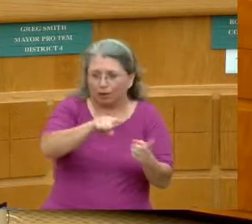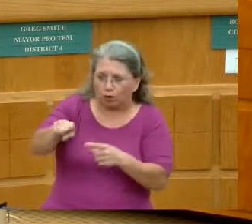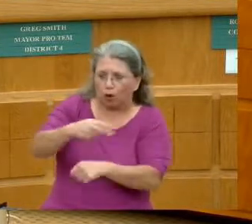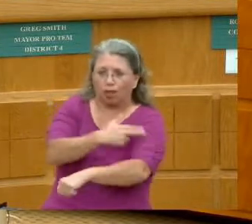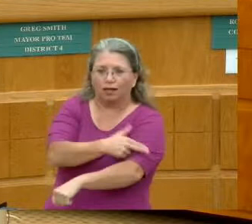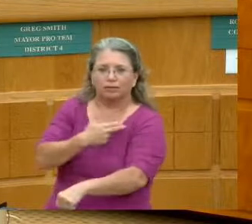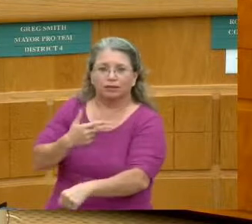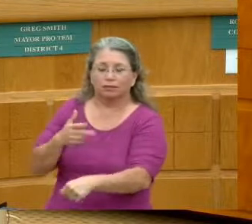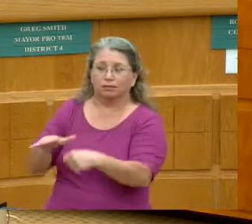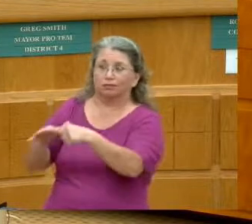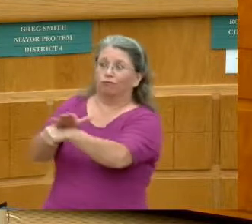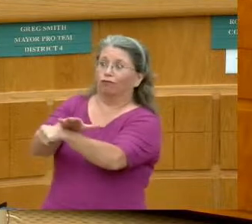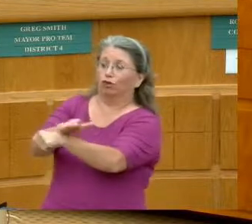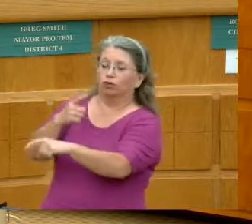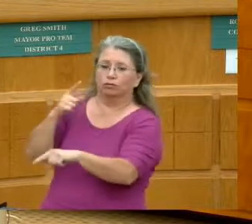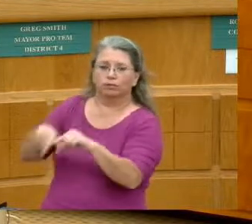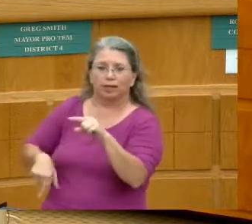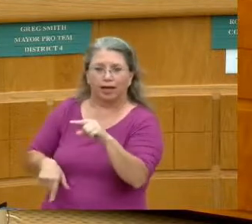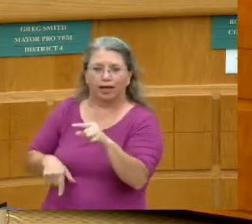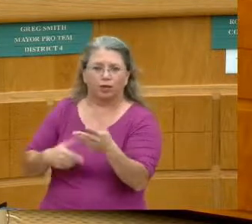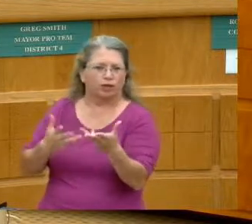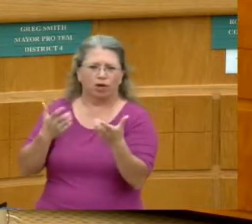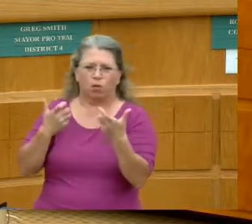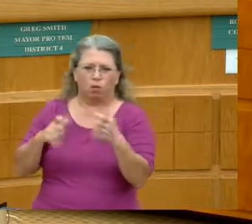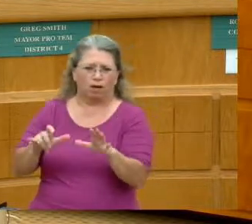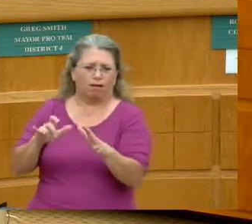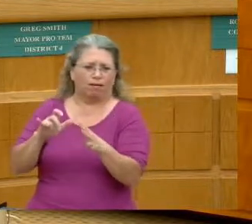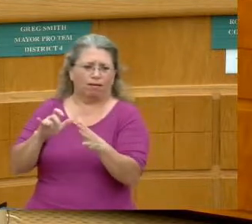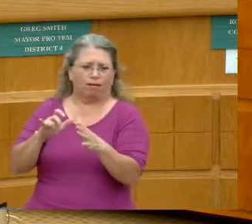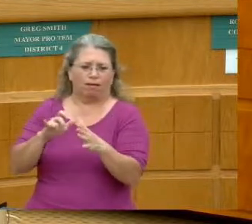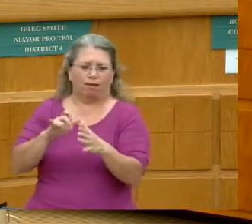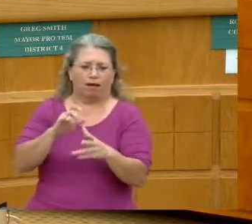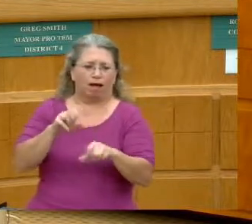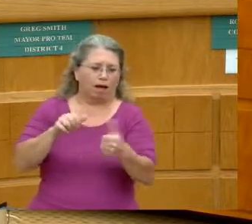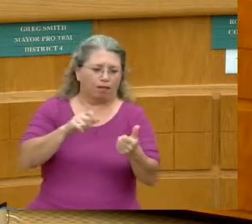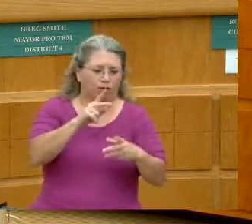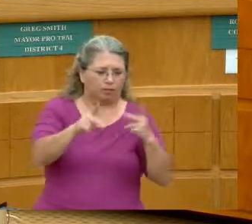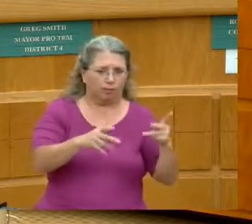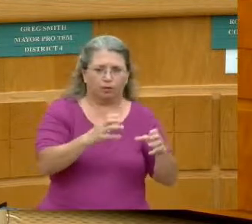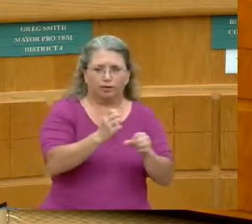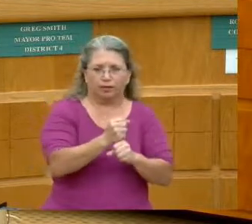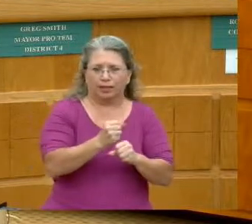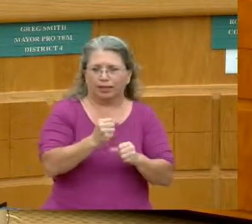to happen is come to a point where people can't get medical care because too many people have COVID.